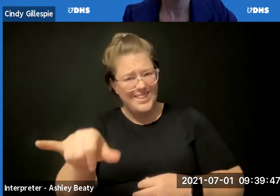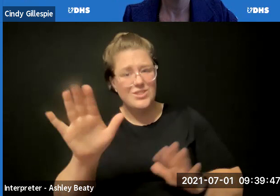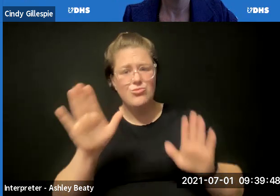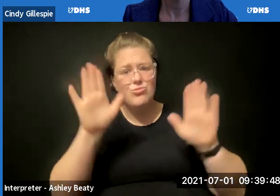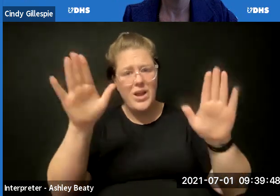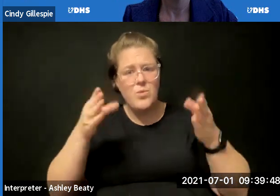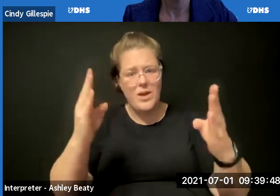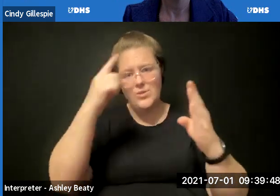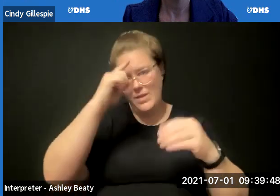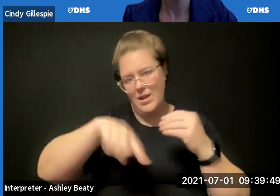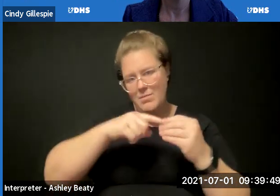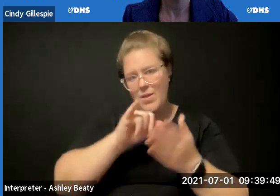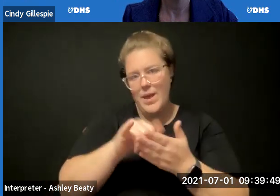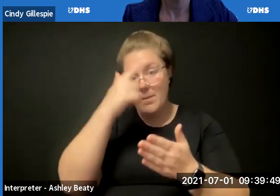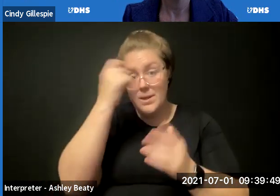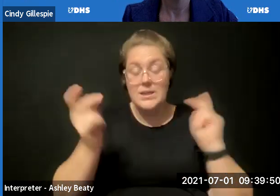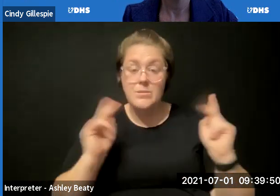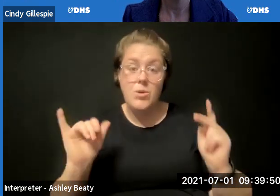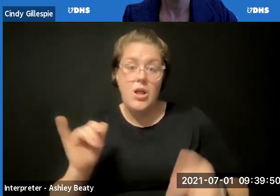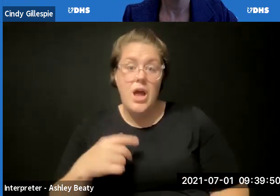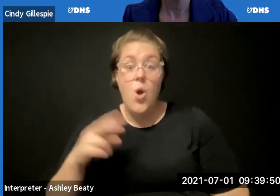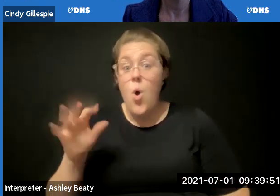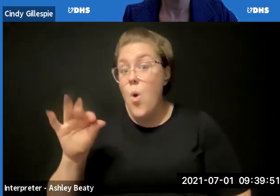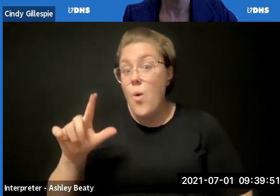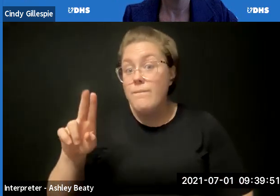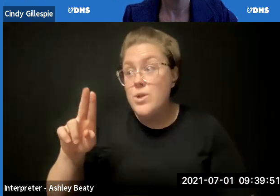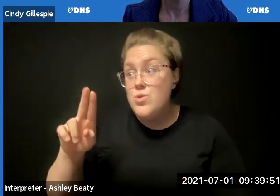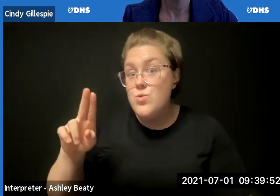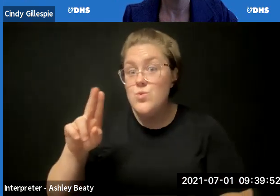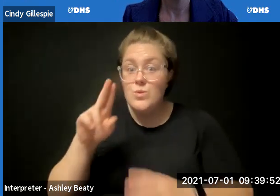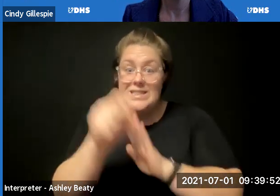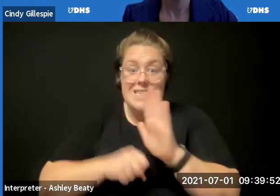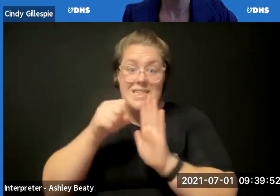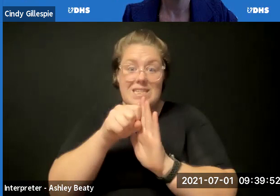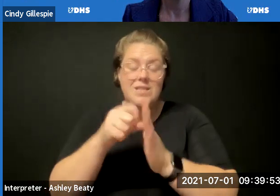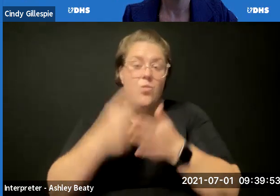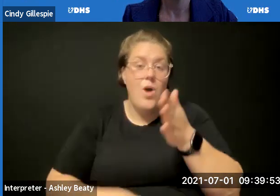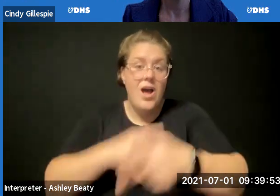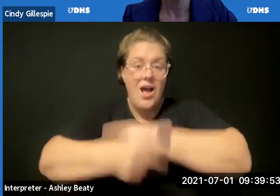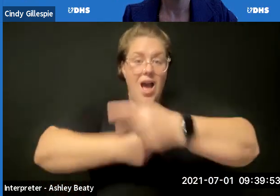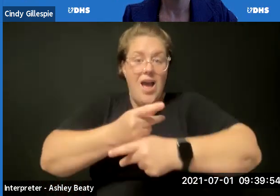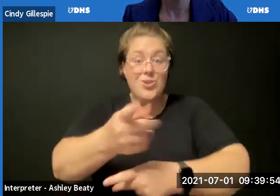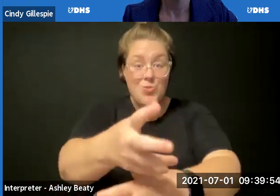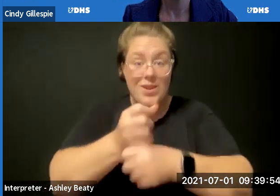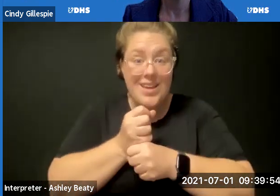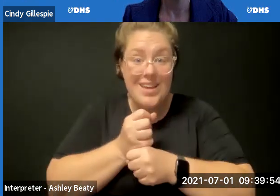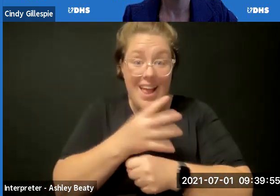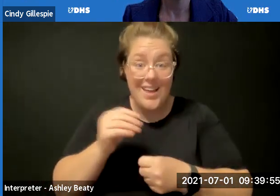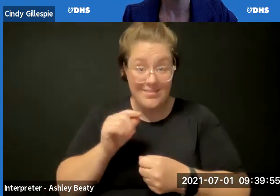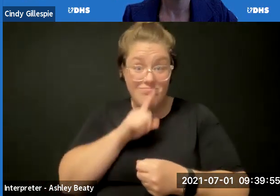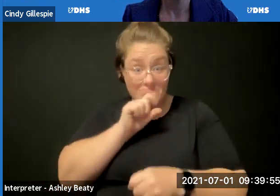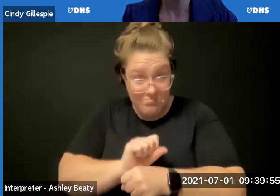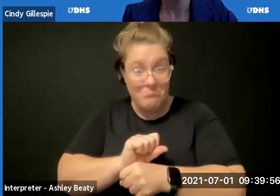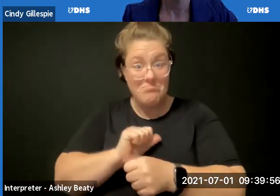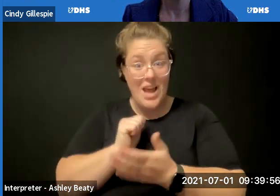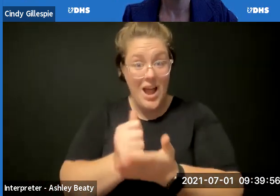flu season, kind of which people ask like which version of the flu shot did you get, and how helpful is that, right, in being able to